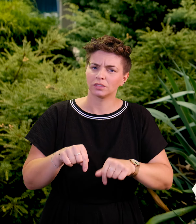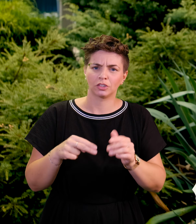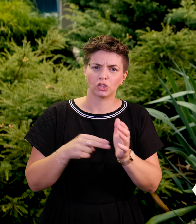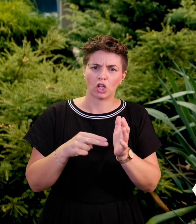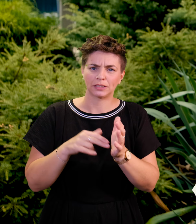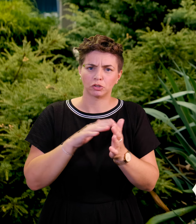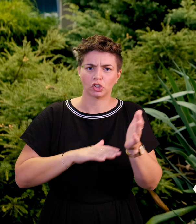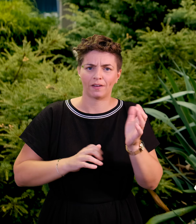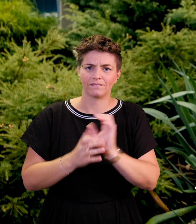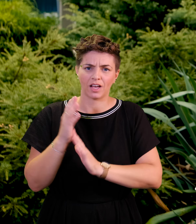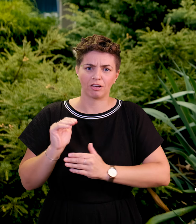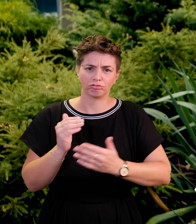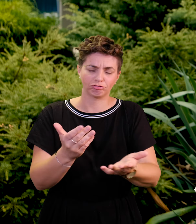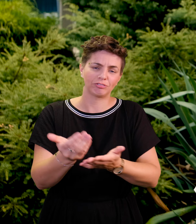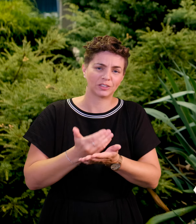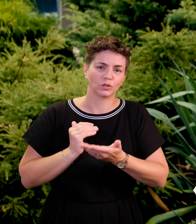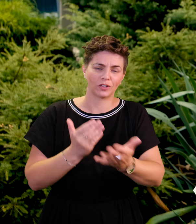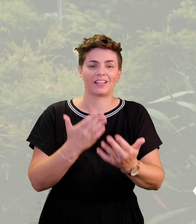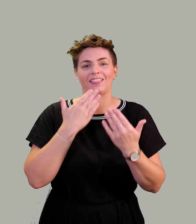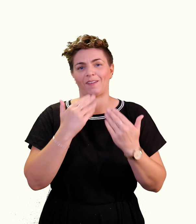service. Thank you.